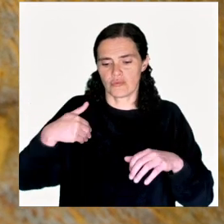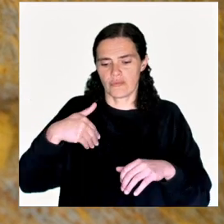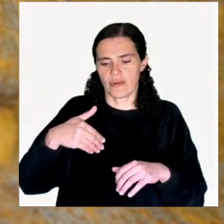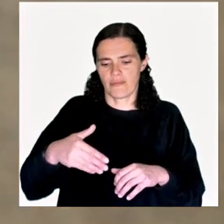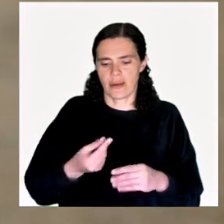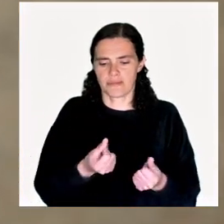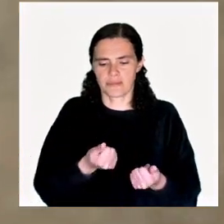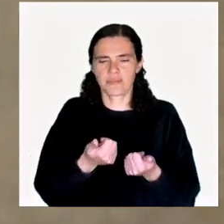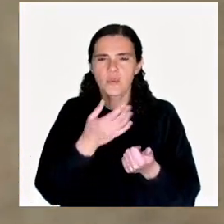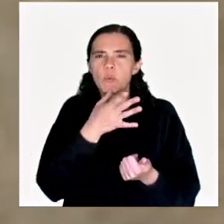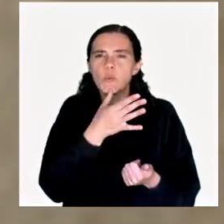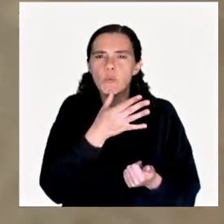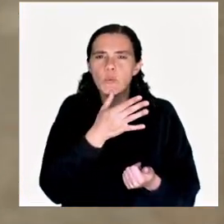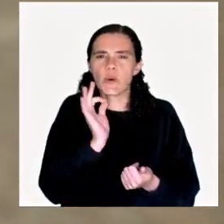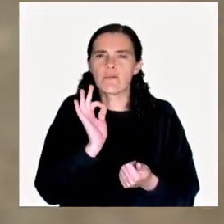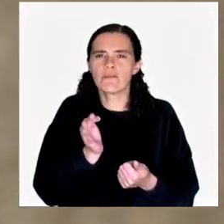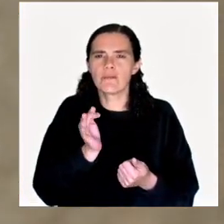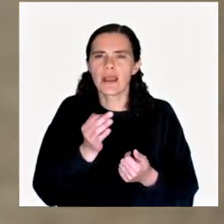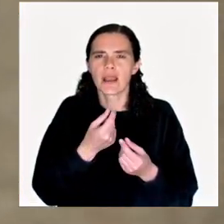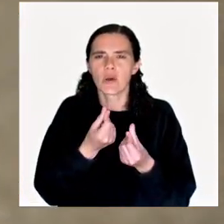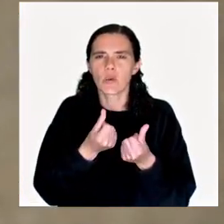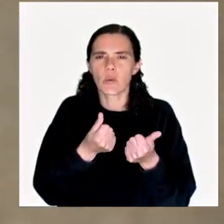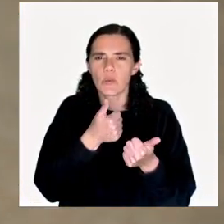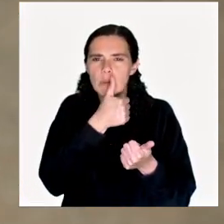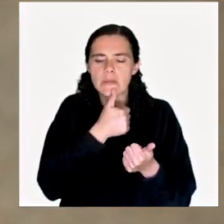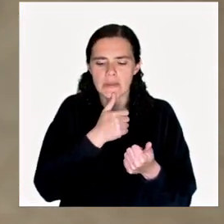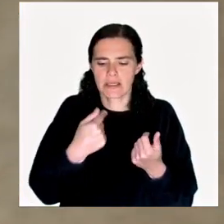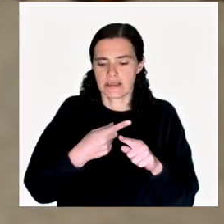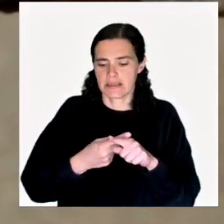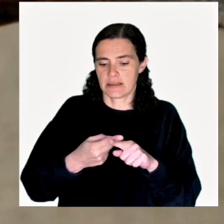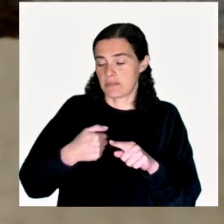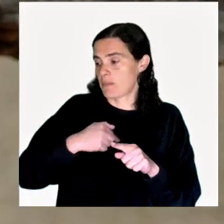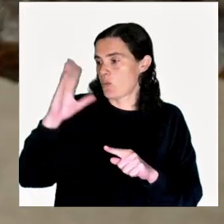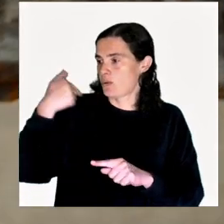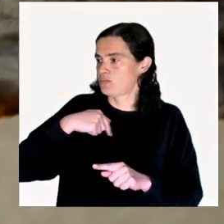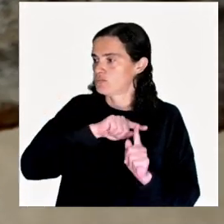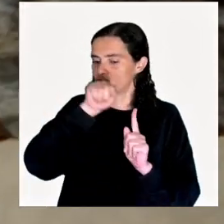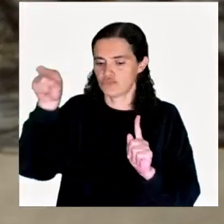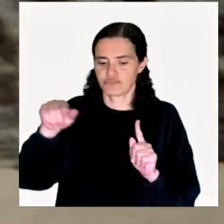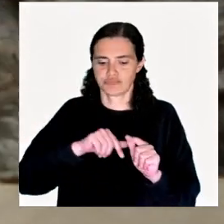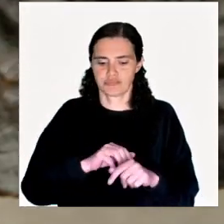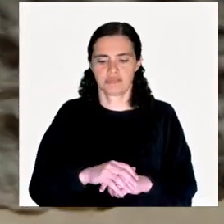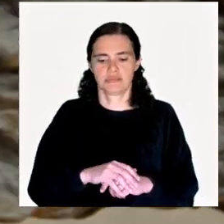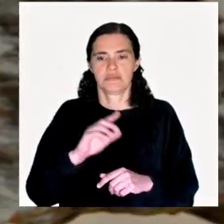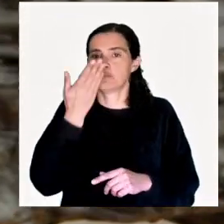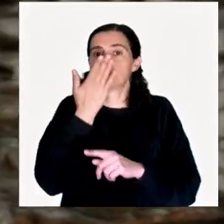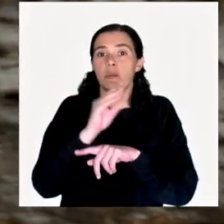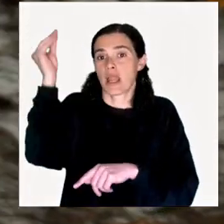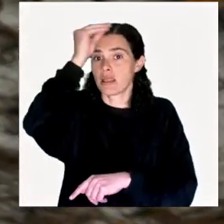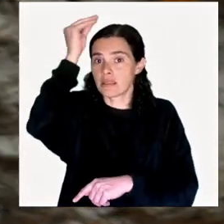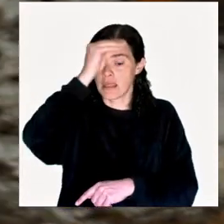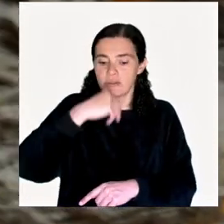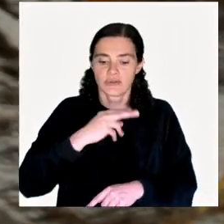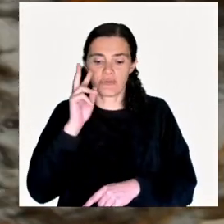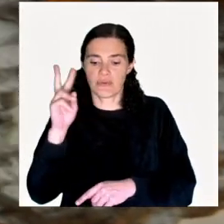little adopt this very red, rusted color, which is also very interesting to me, because when you travel, let's say in Alentejo, and